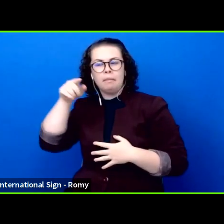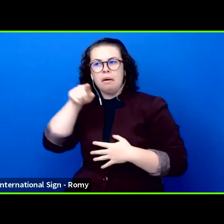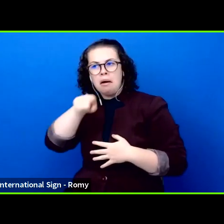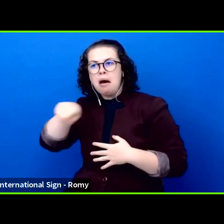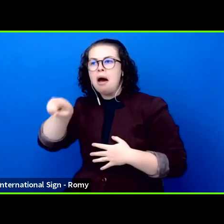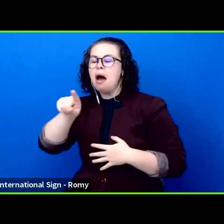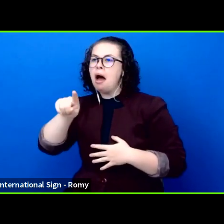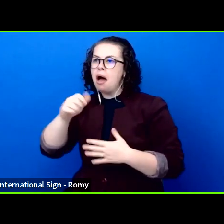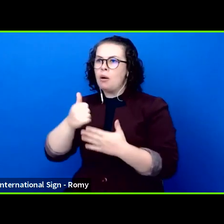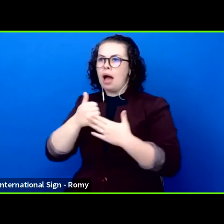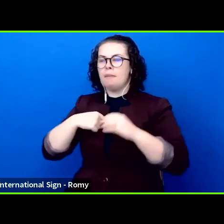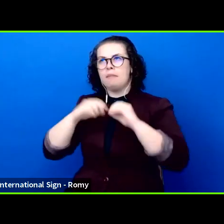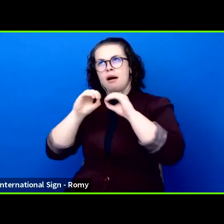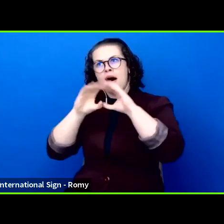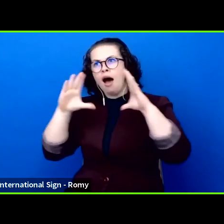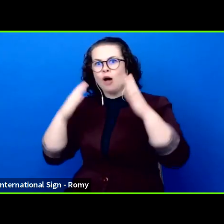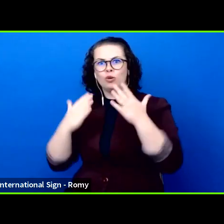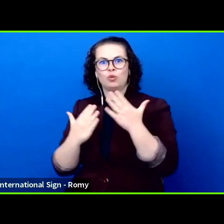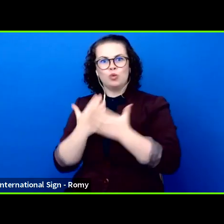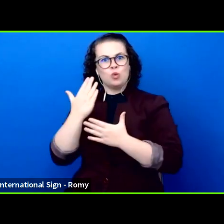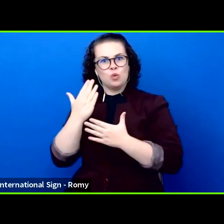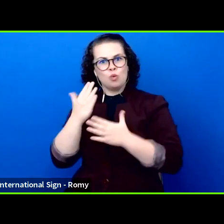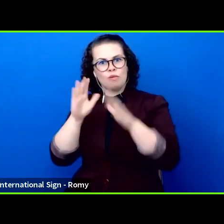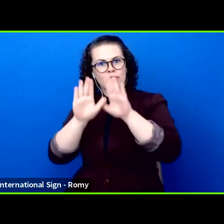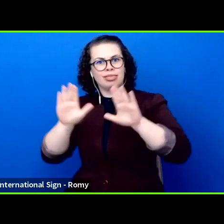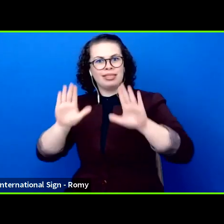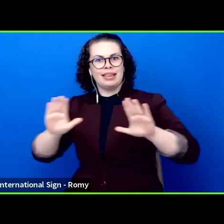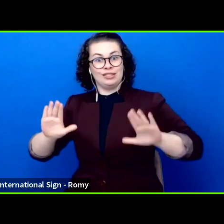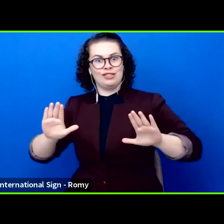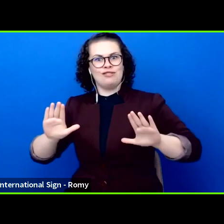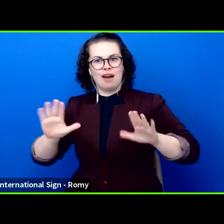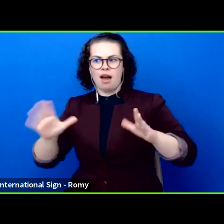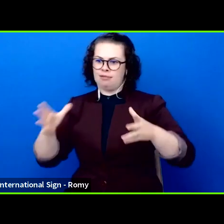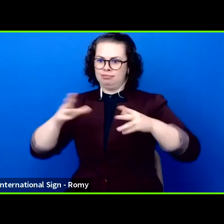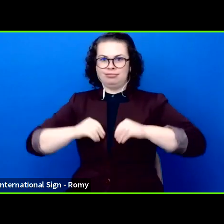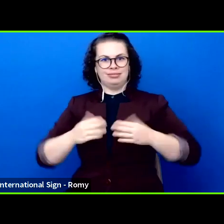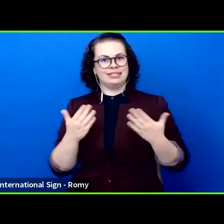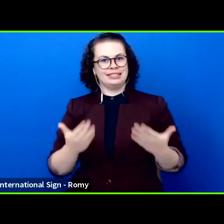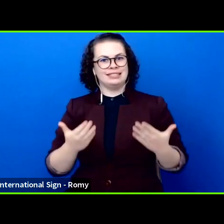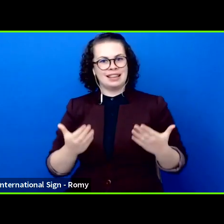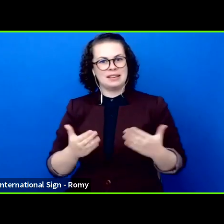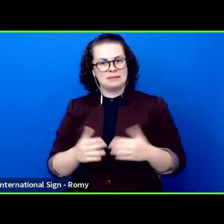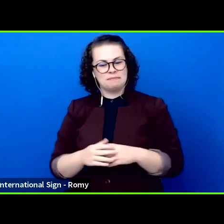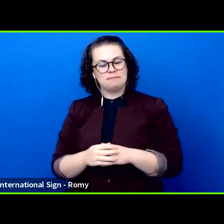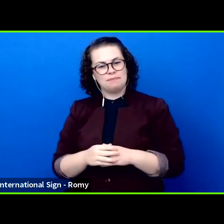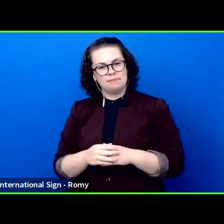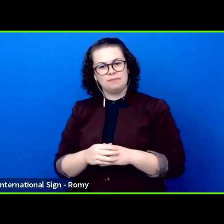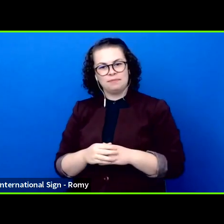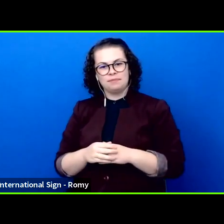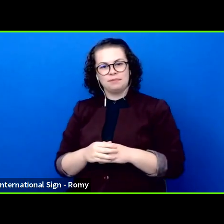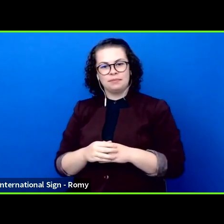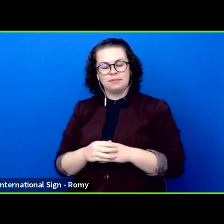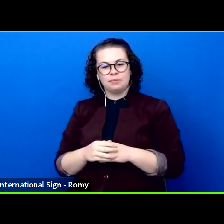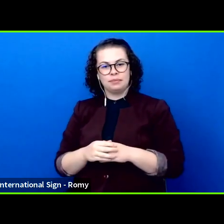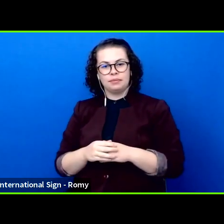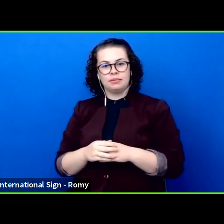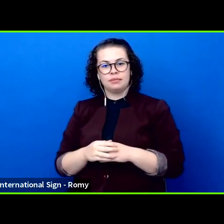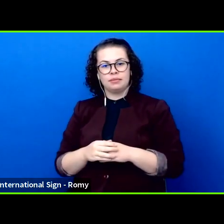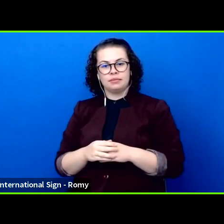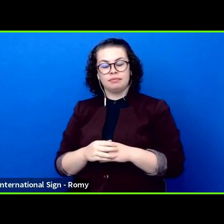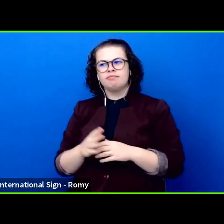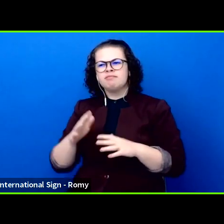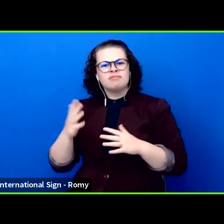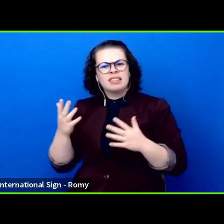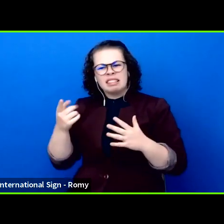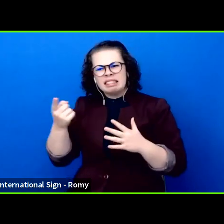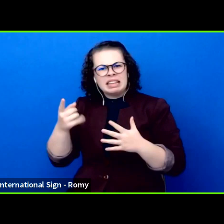today. Art also tells us something about the context in which it is created.